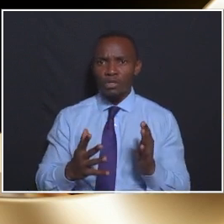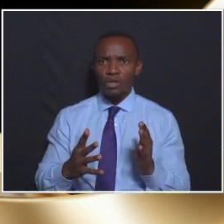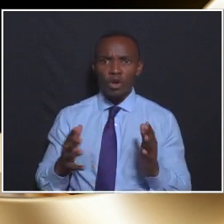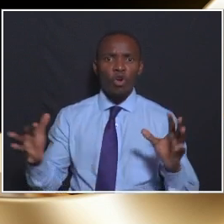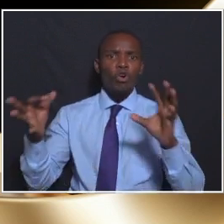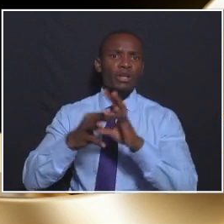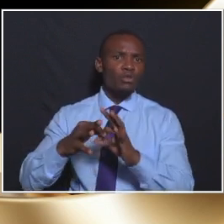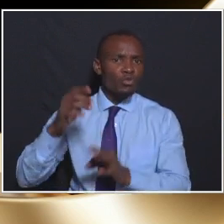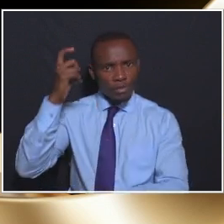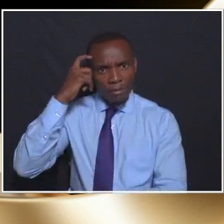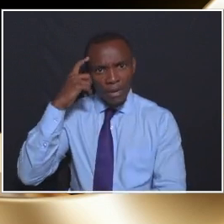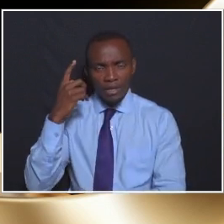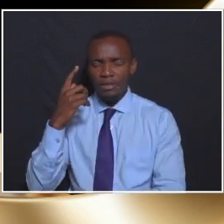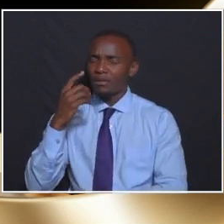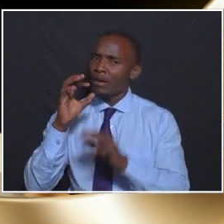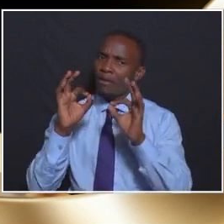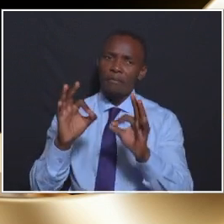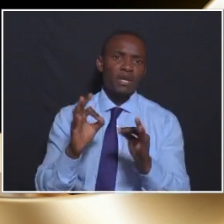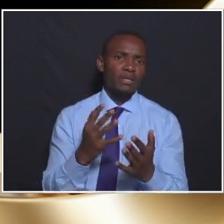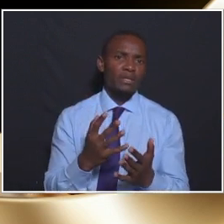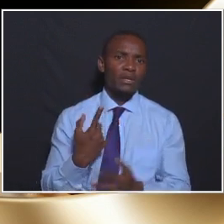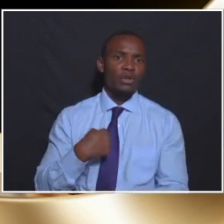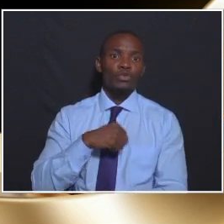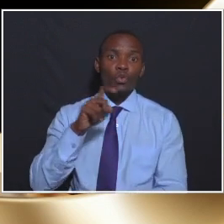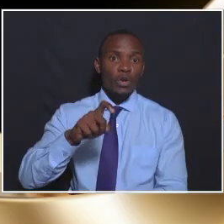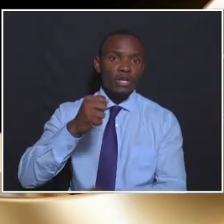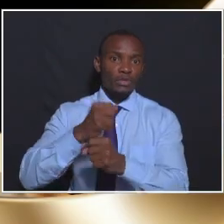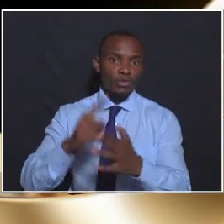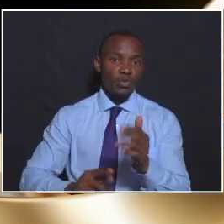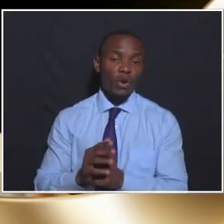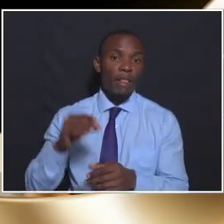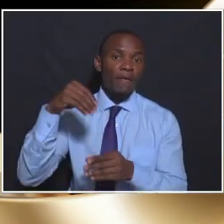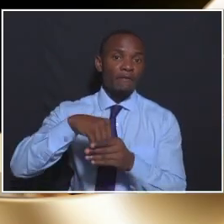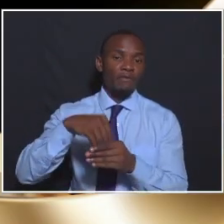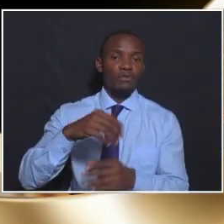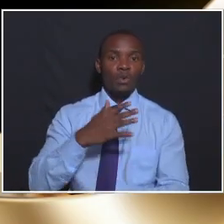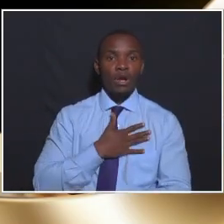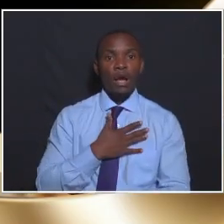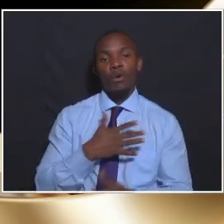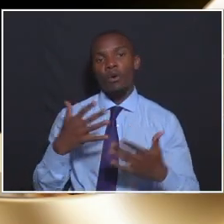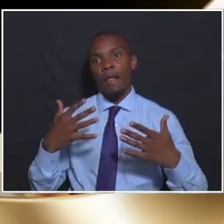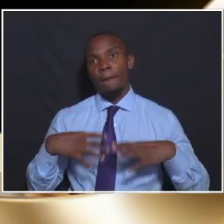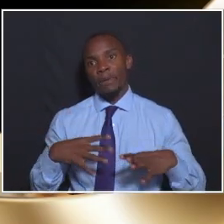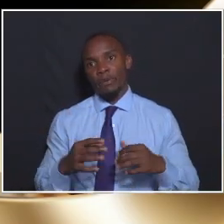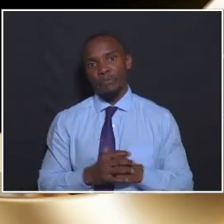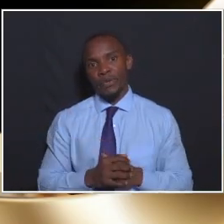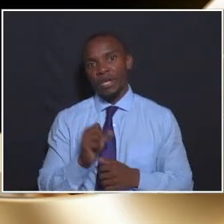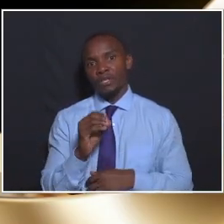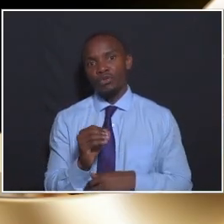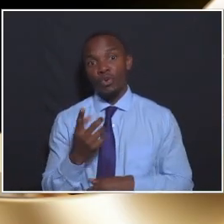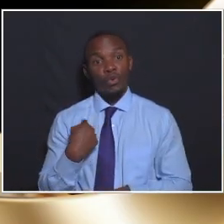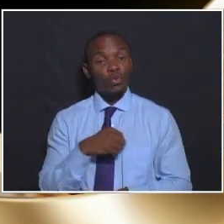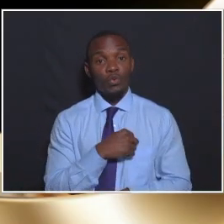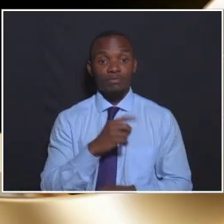We need to invest in our own people. Anyway, equipment deficit, very high. We have no